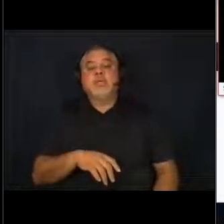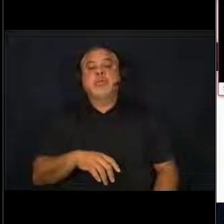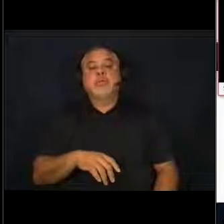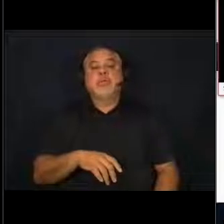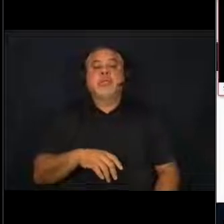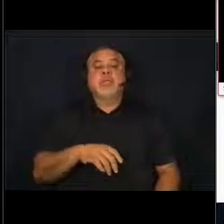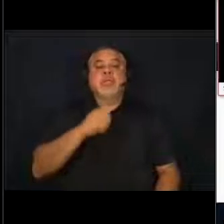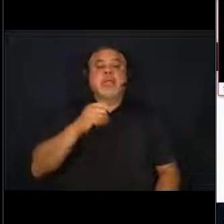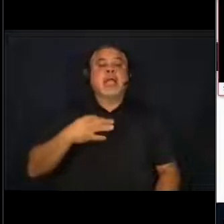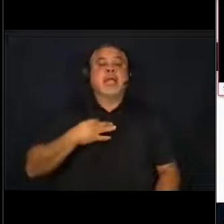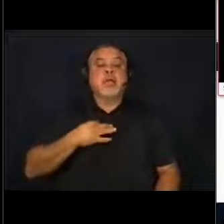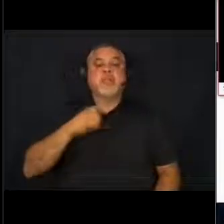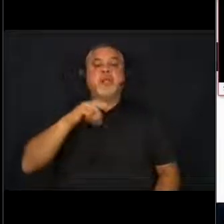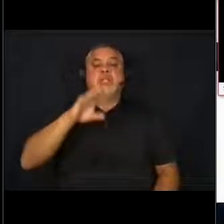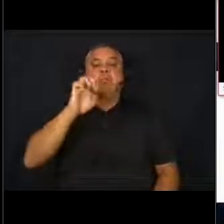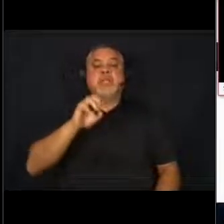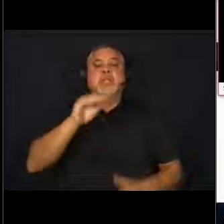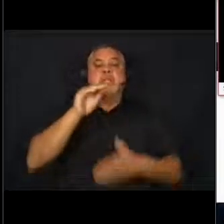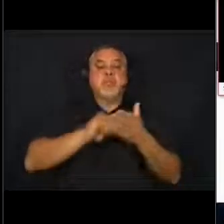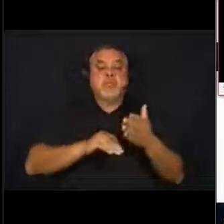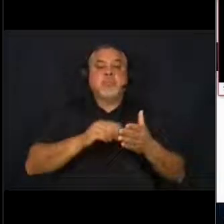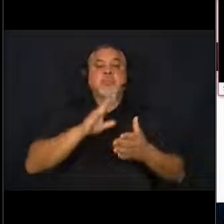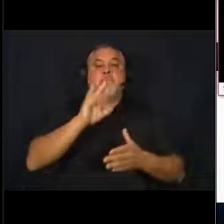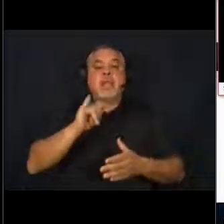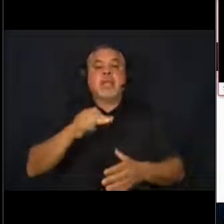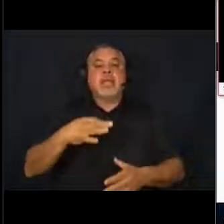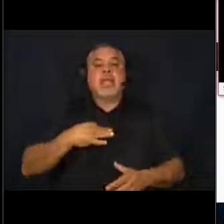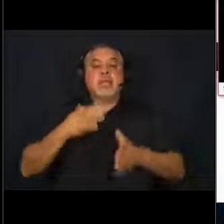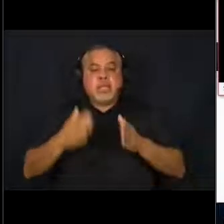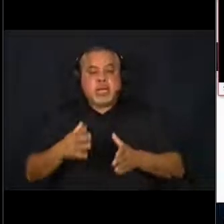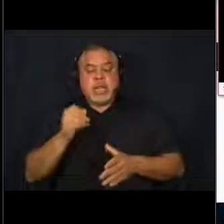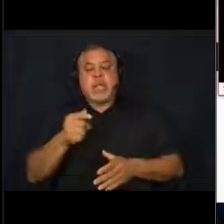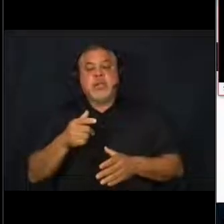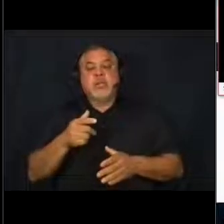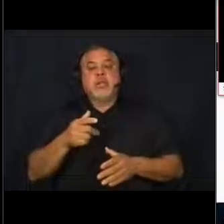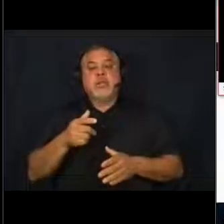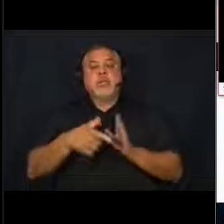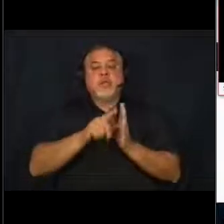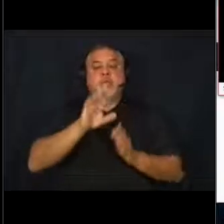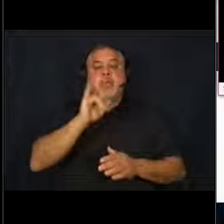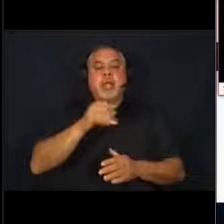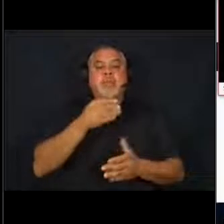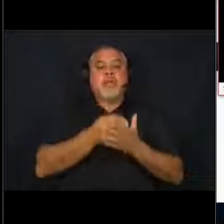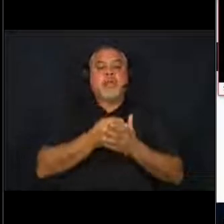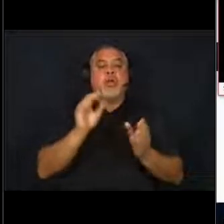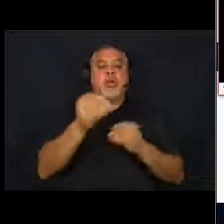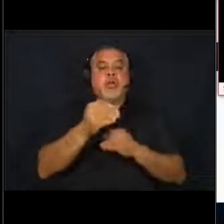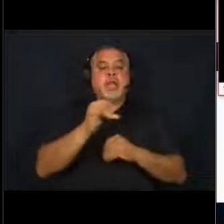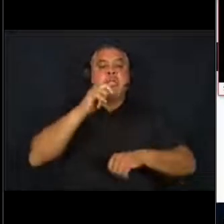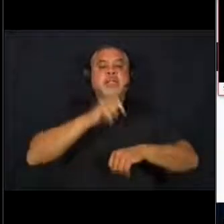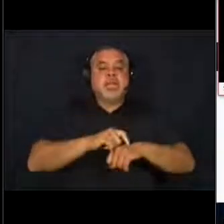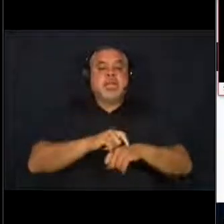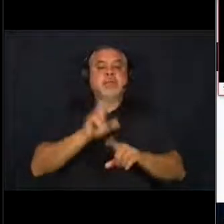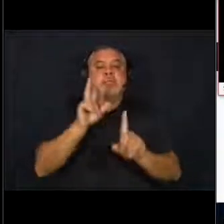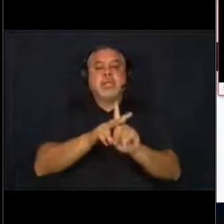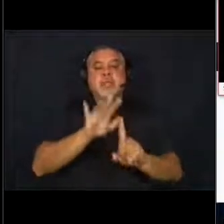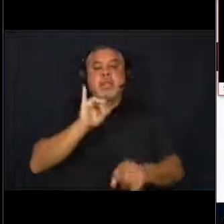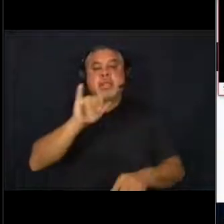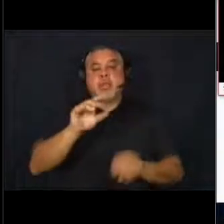The application must be completed by the applicant and reviewed by the financial office at the time designated by that